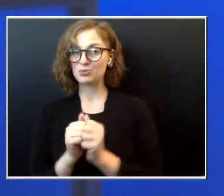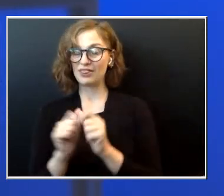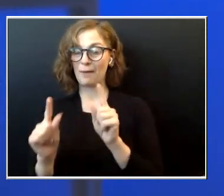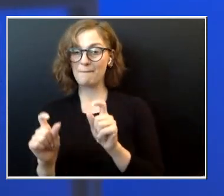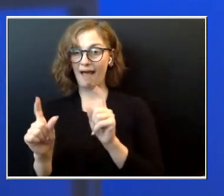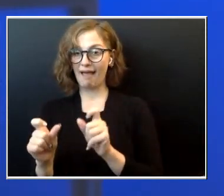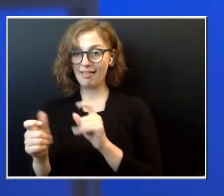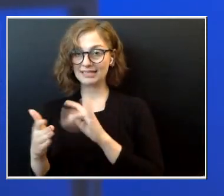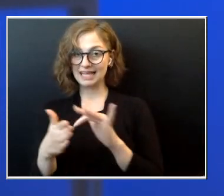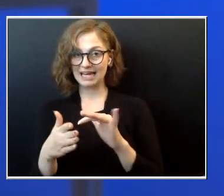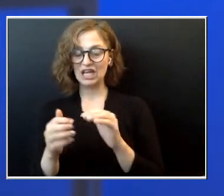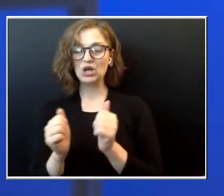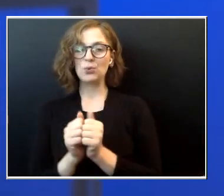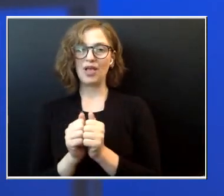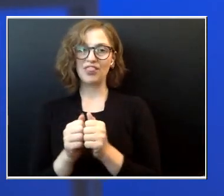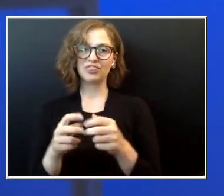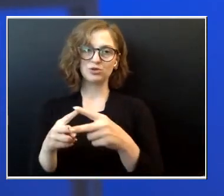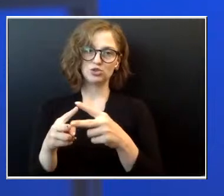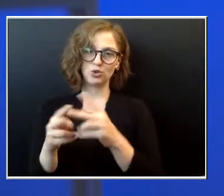and conjugated estrogen.